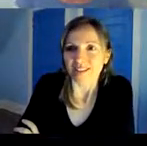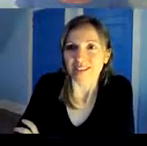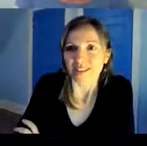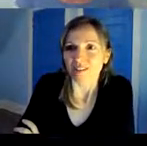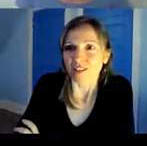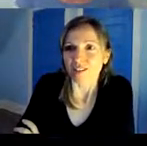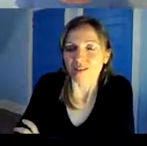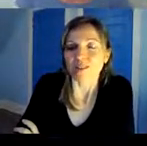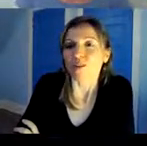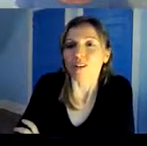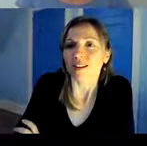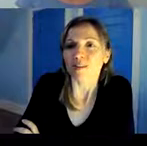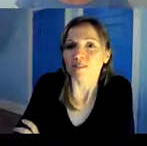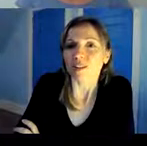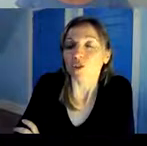over